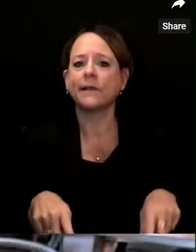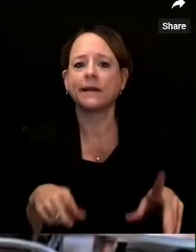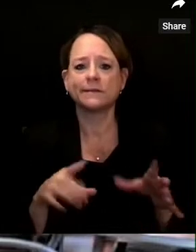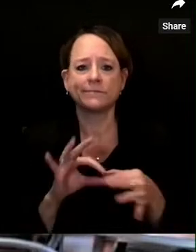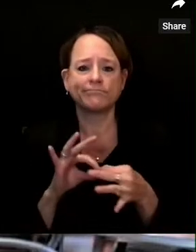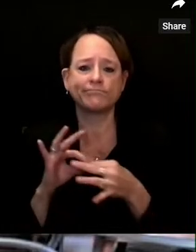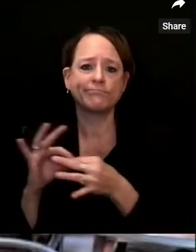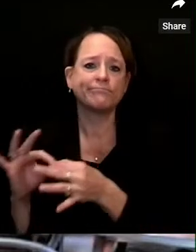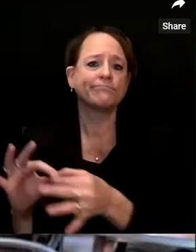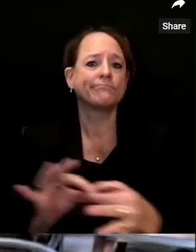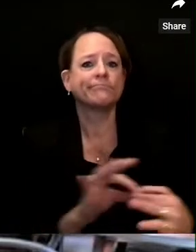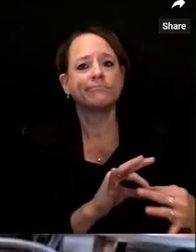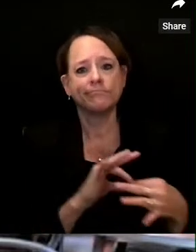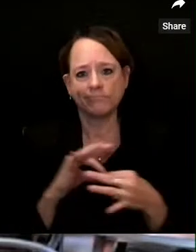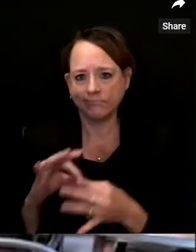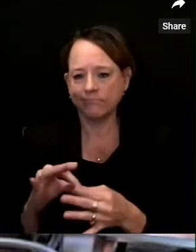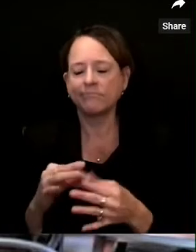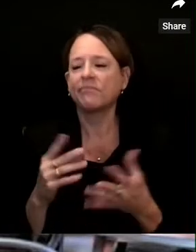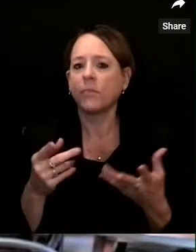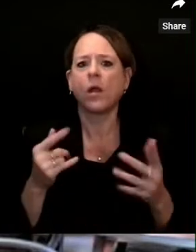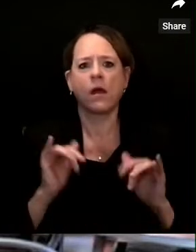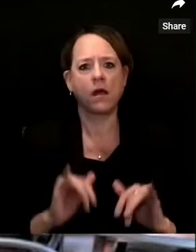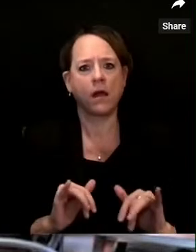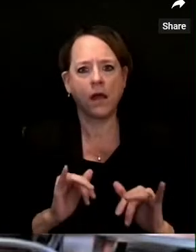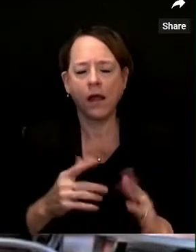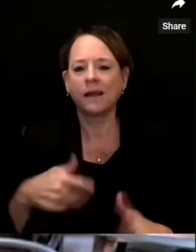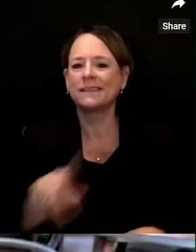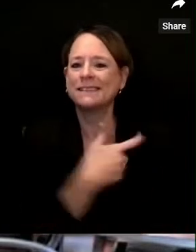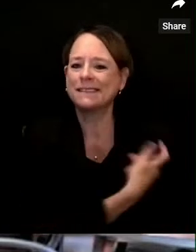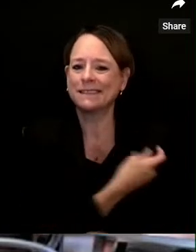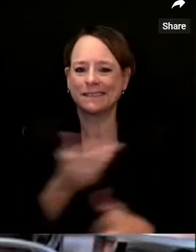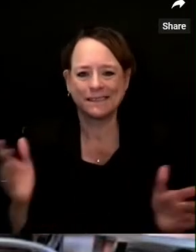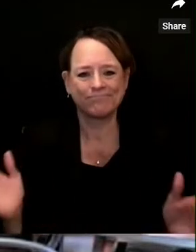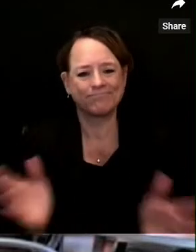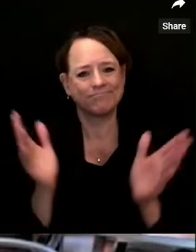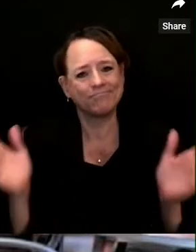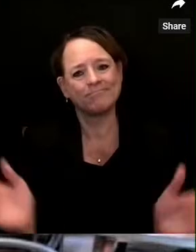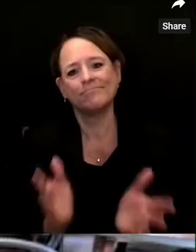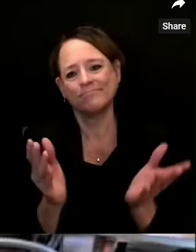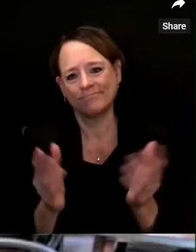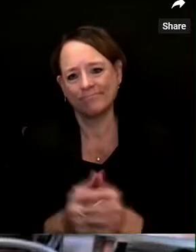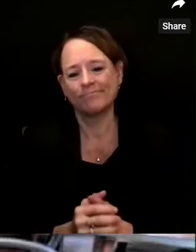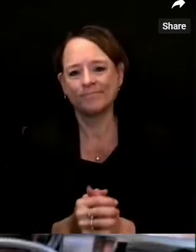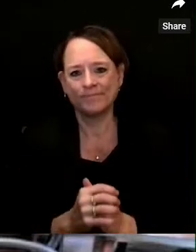shot, and certainly want to encourage everyone to continue to do that.